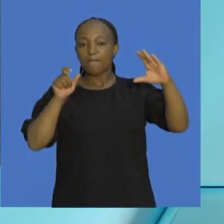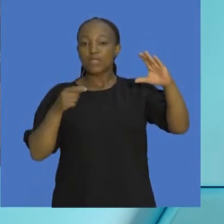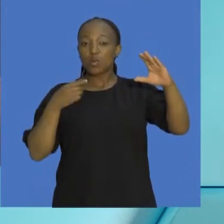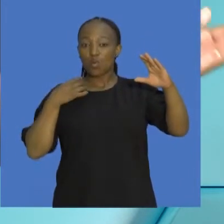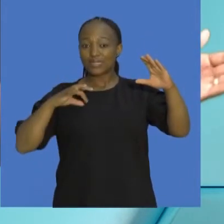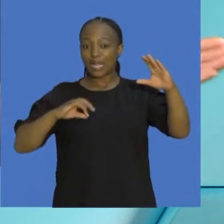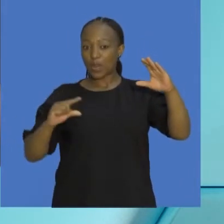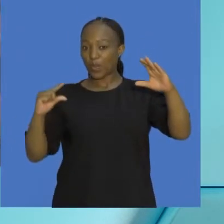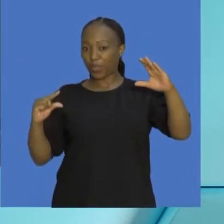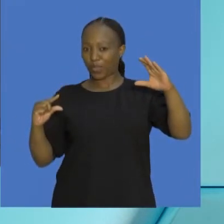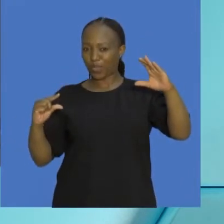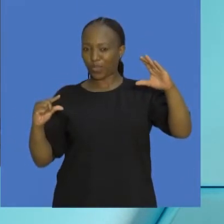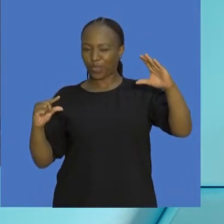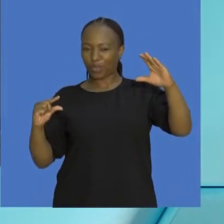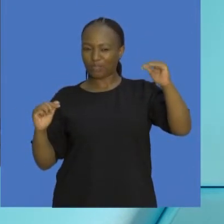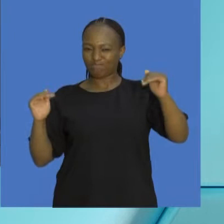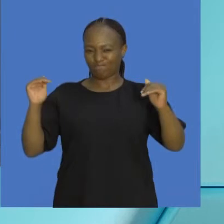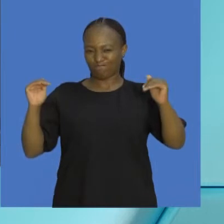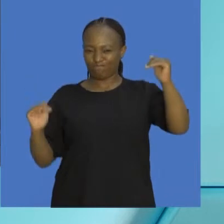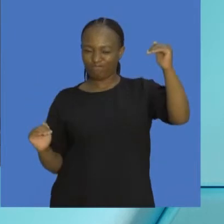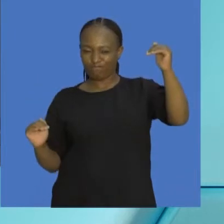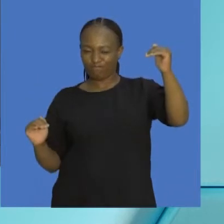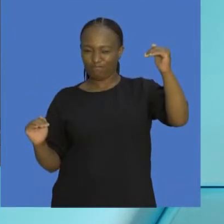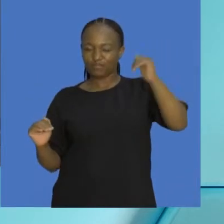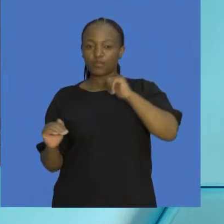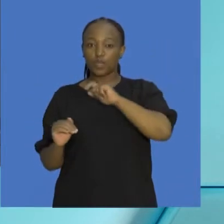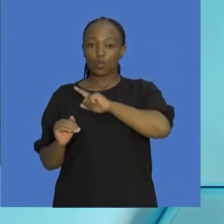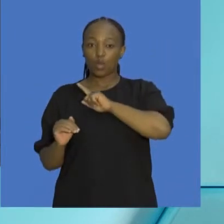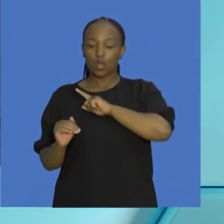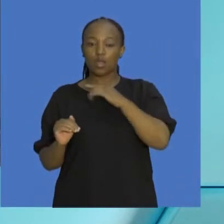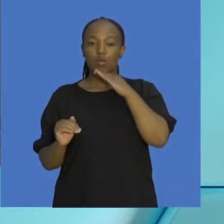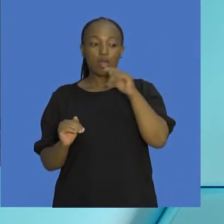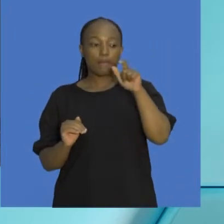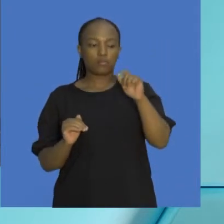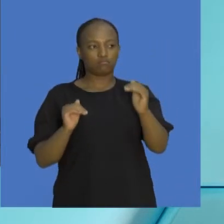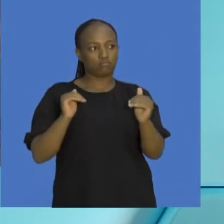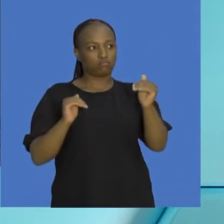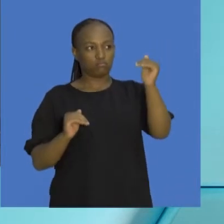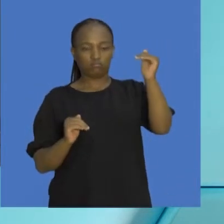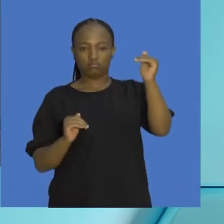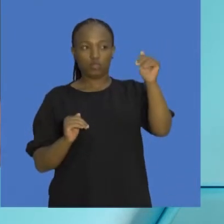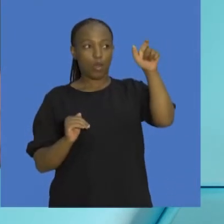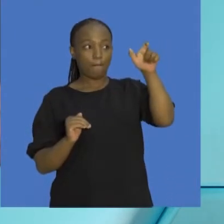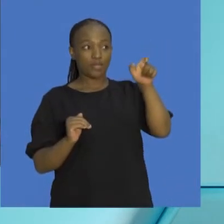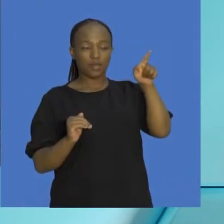there's a huge deviation. There's a gap between the